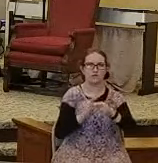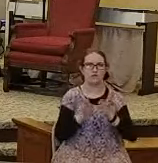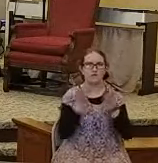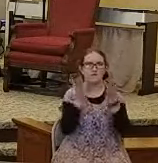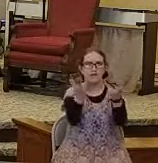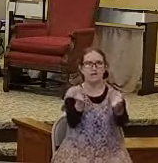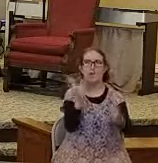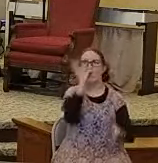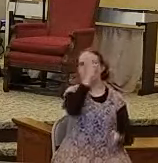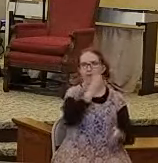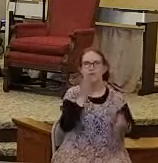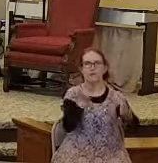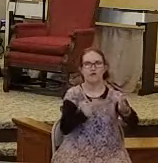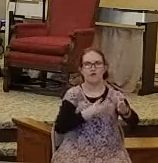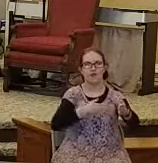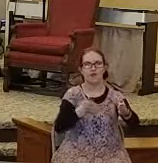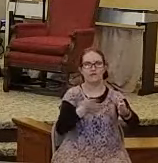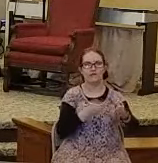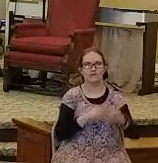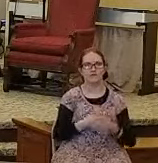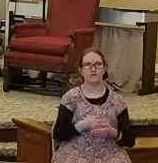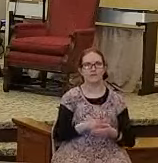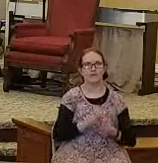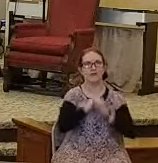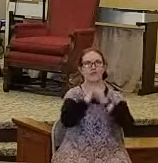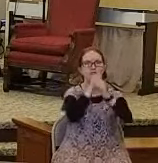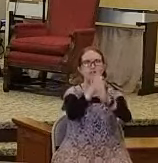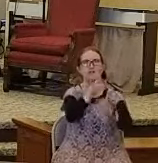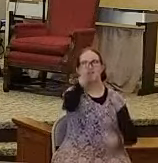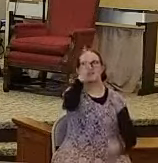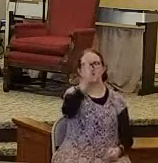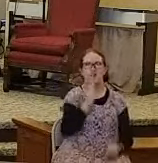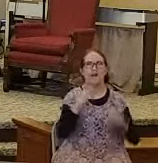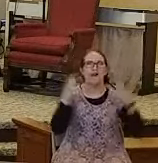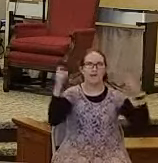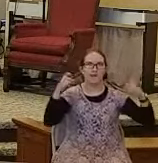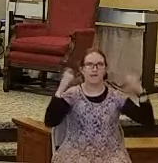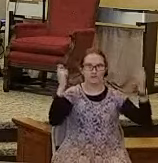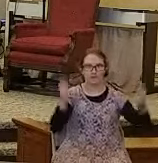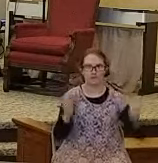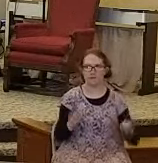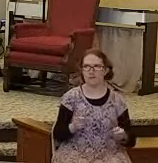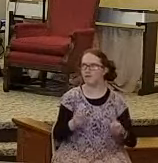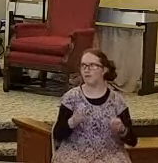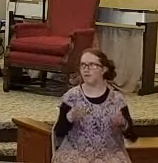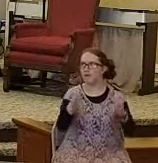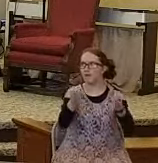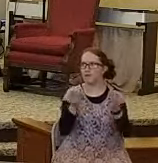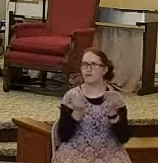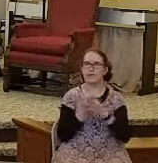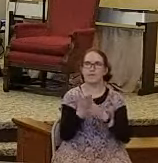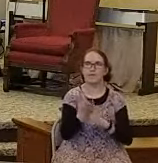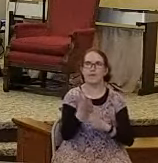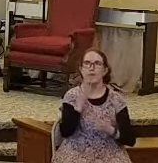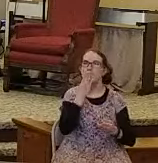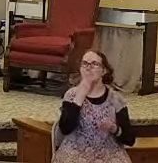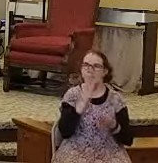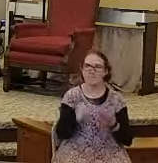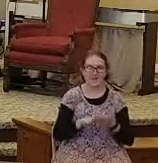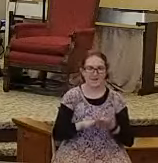us such a beautiful song. When you trust in God, hallelujah, He will bring you through the worst of